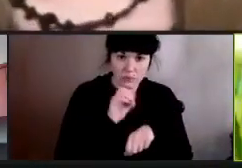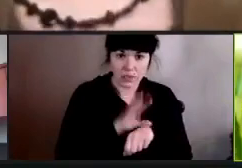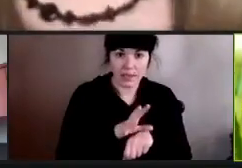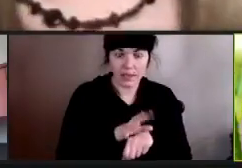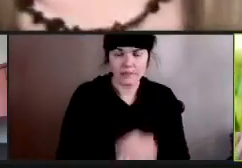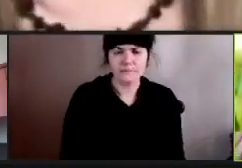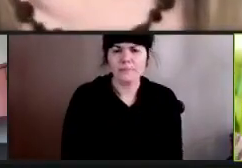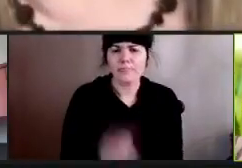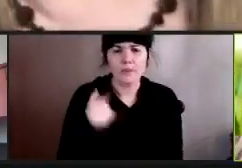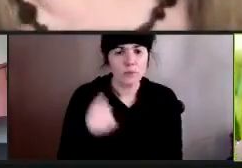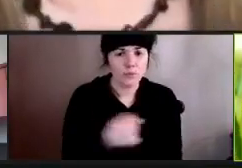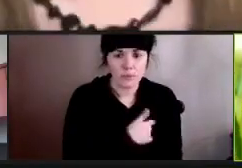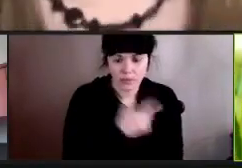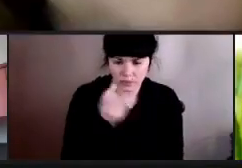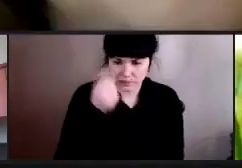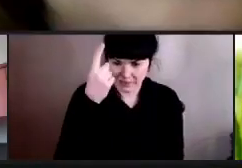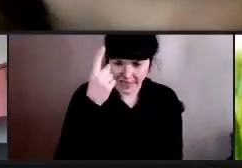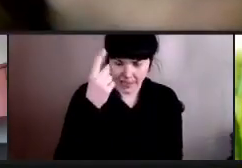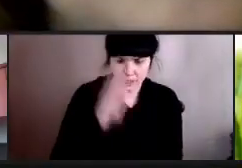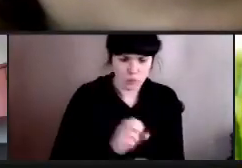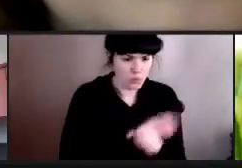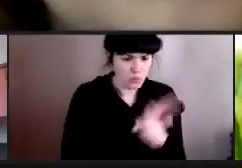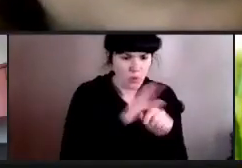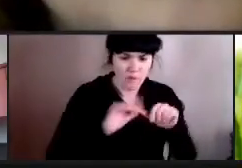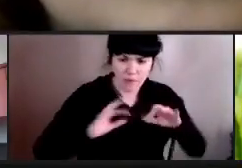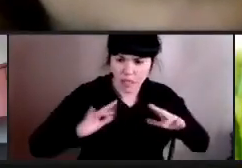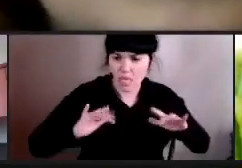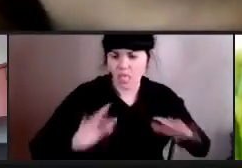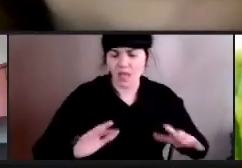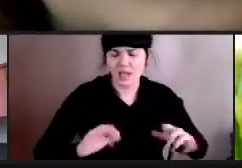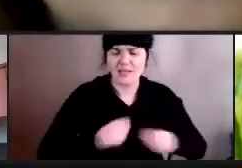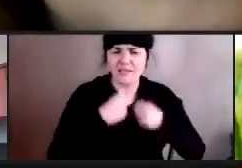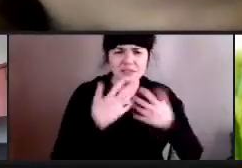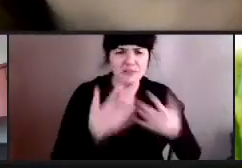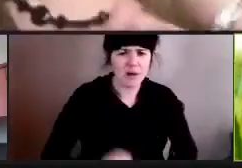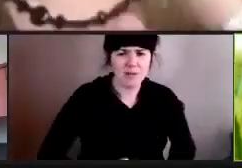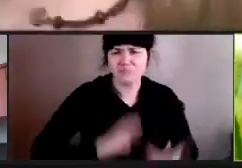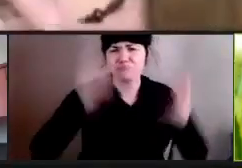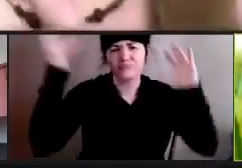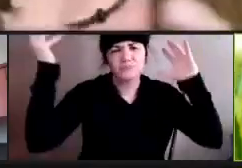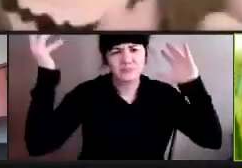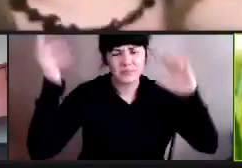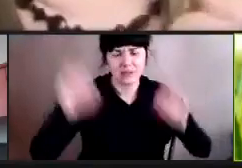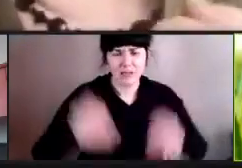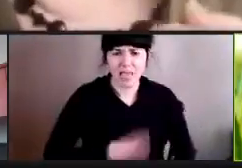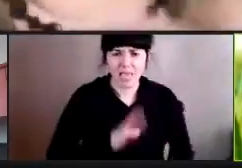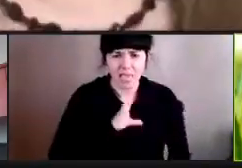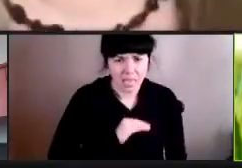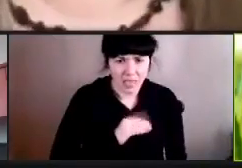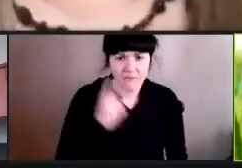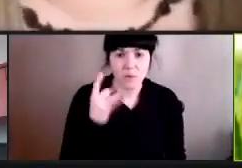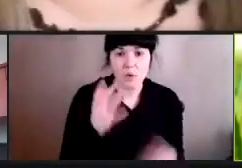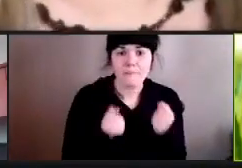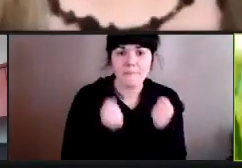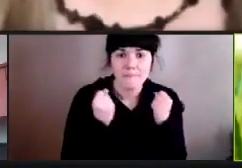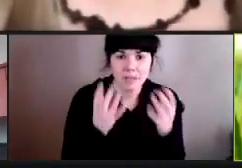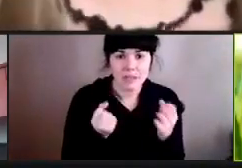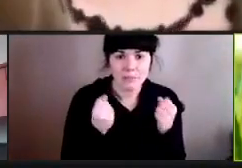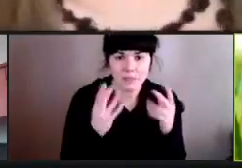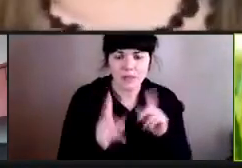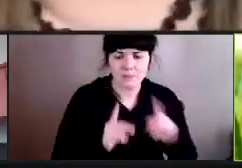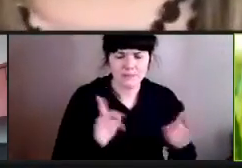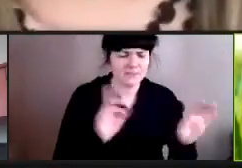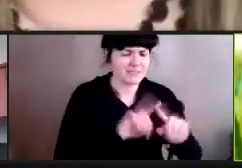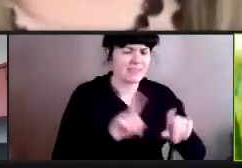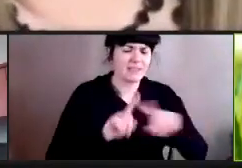of emotional upheaval for a lot of people based on many factors, loss of job, loss of loved ones, et cetera. And with